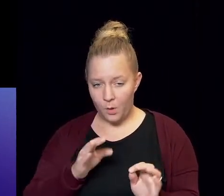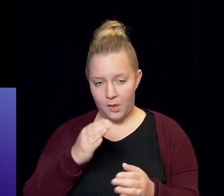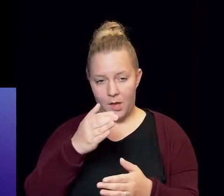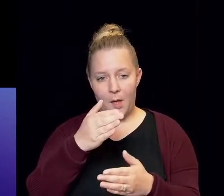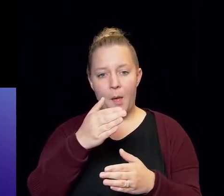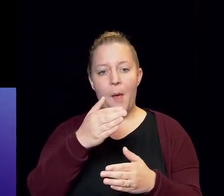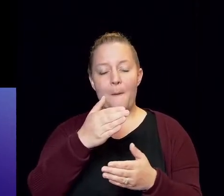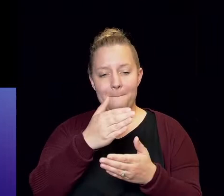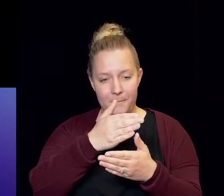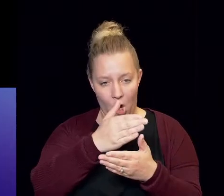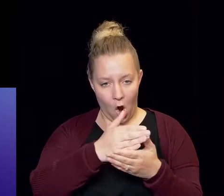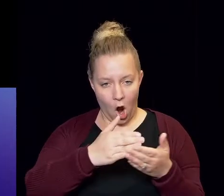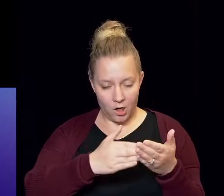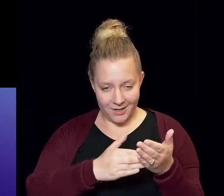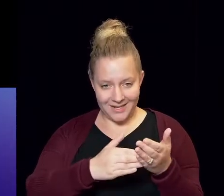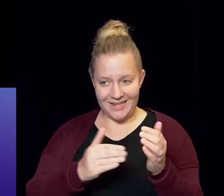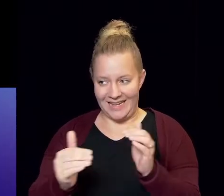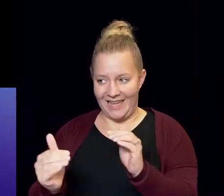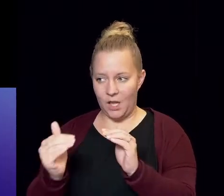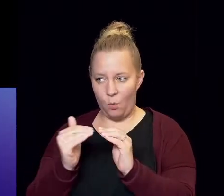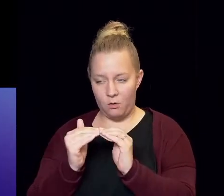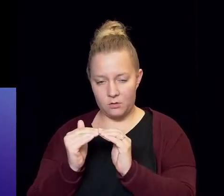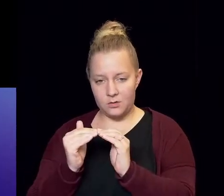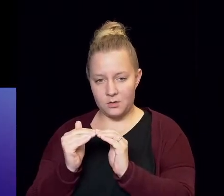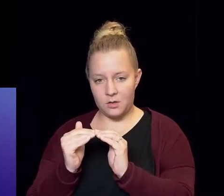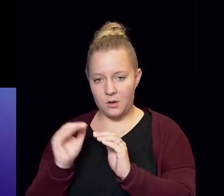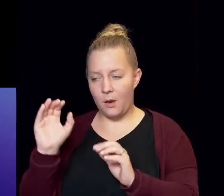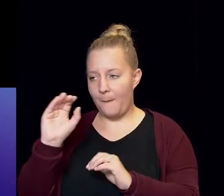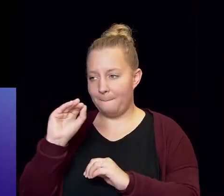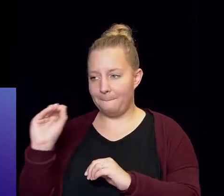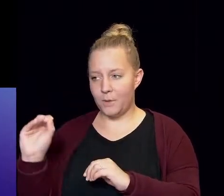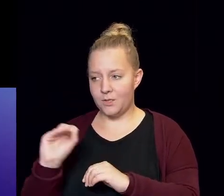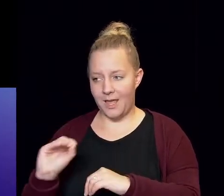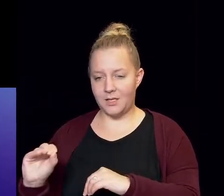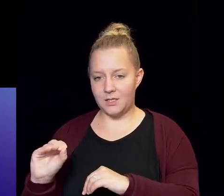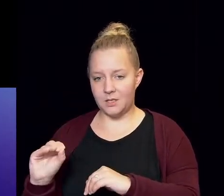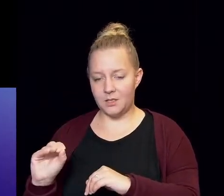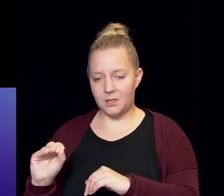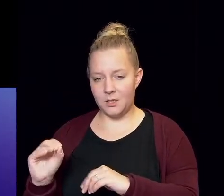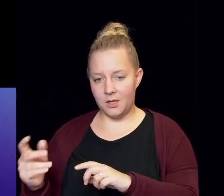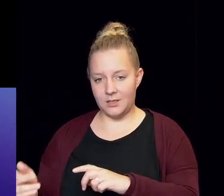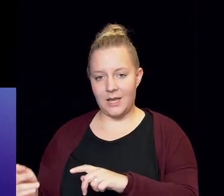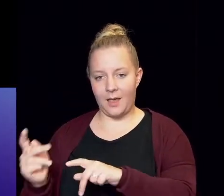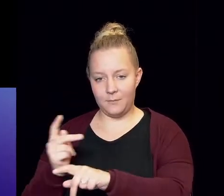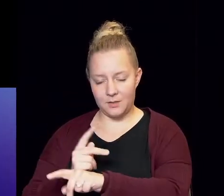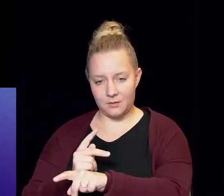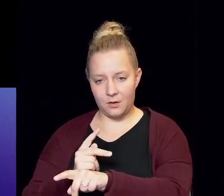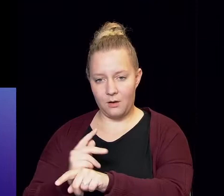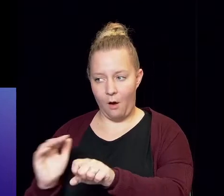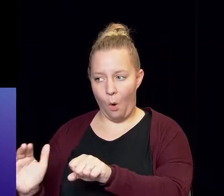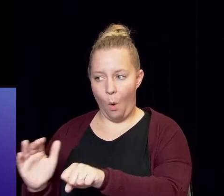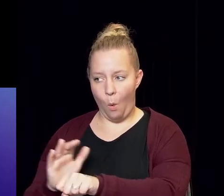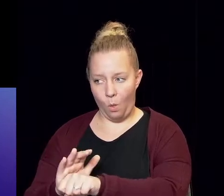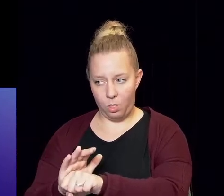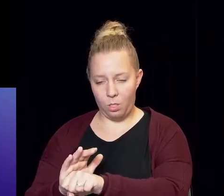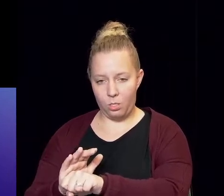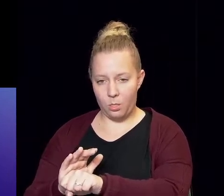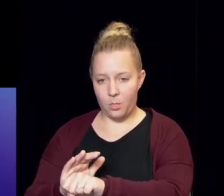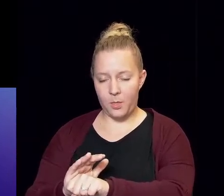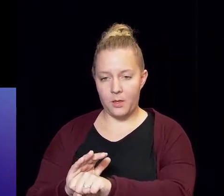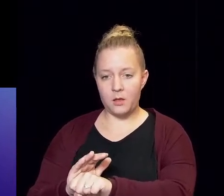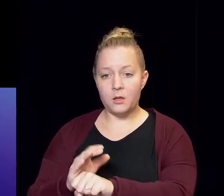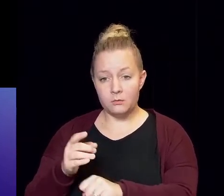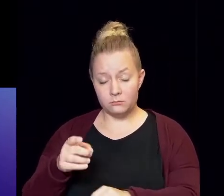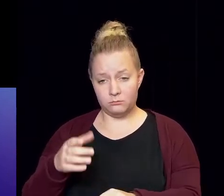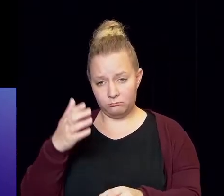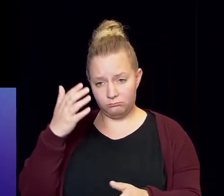part equals percent times whole. You